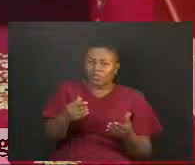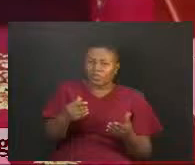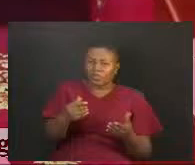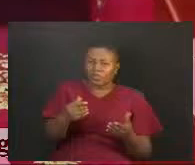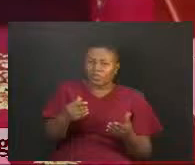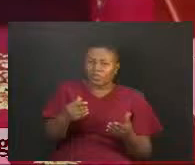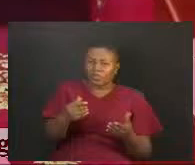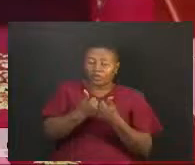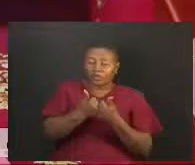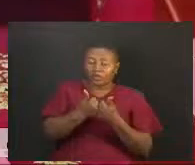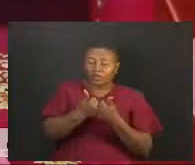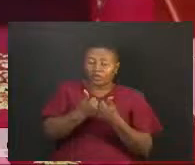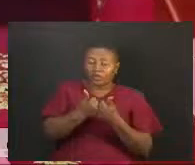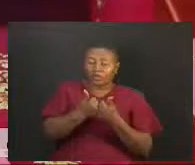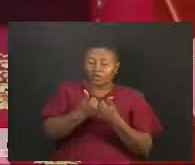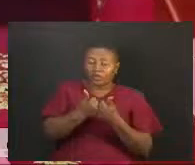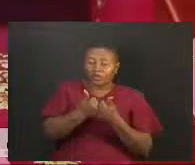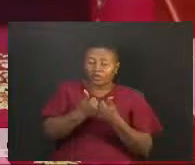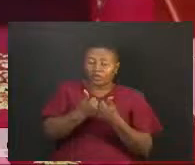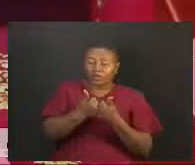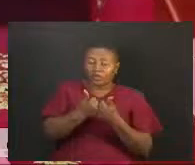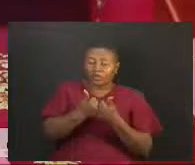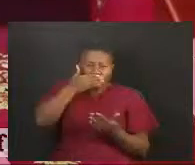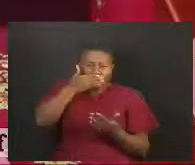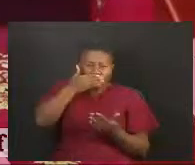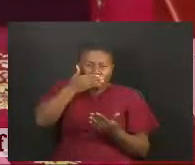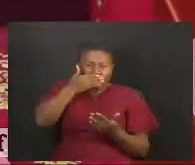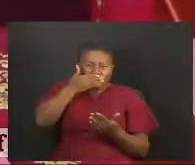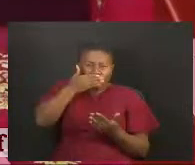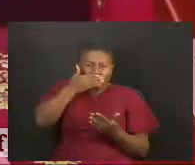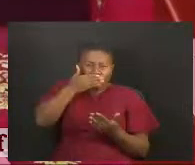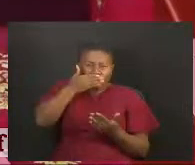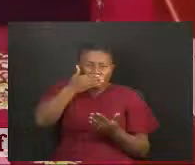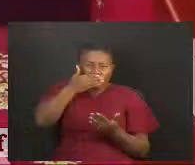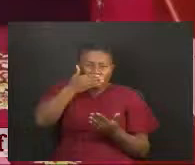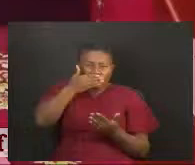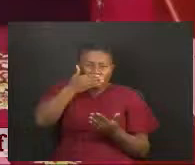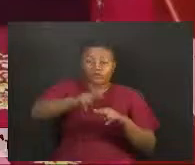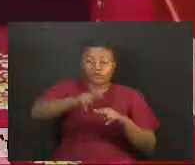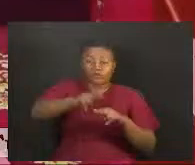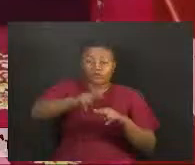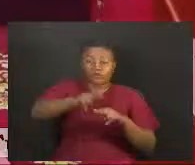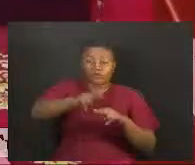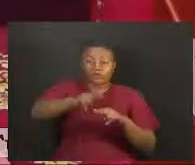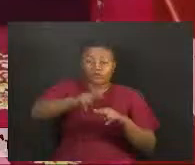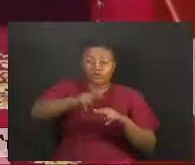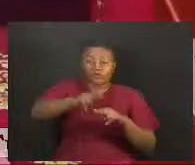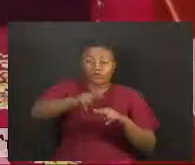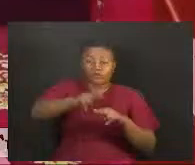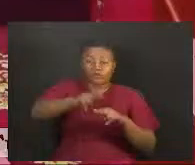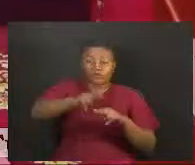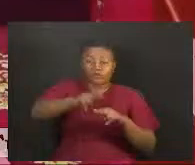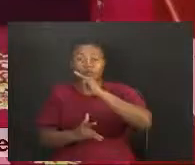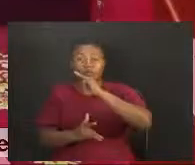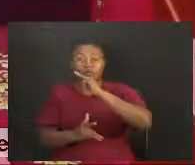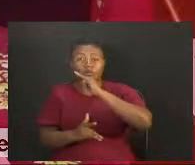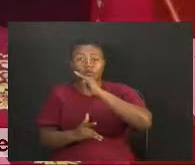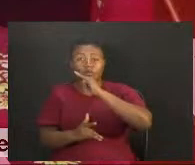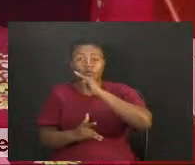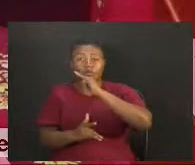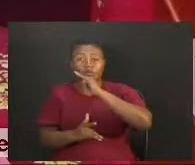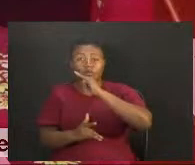an integrated, efficient, and increasingly export-driven industrial economy